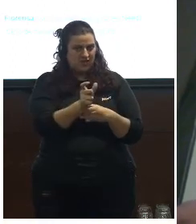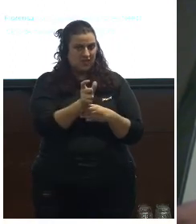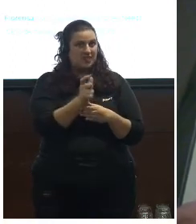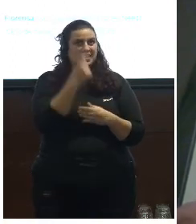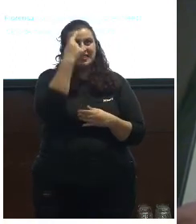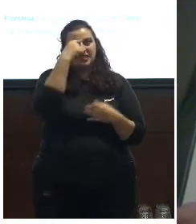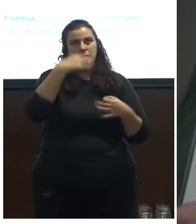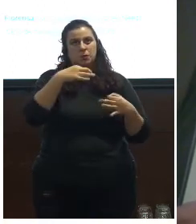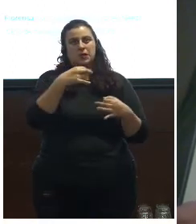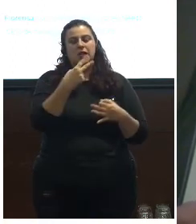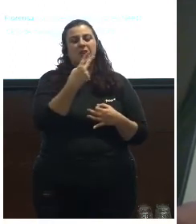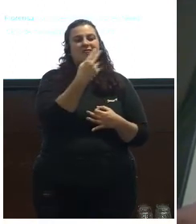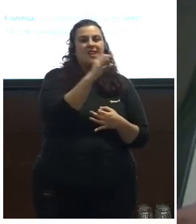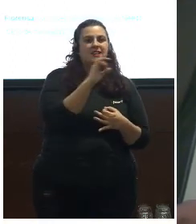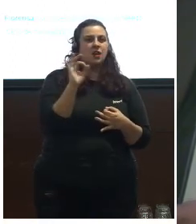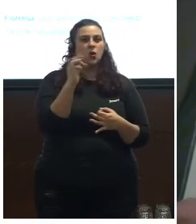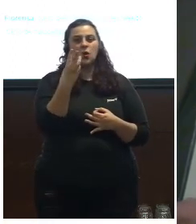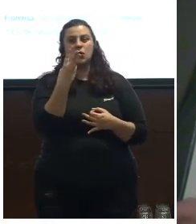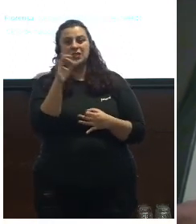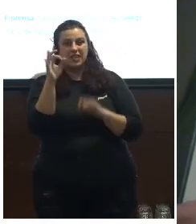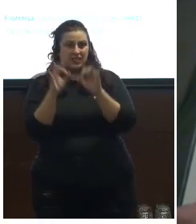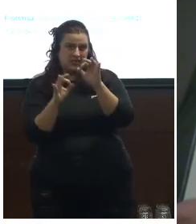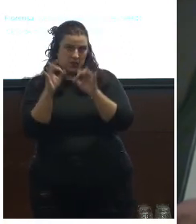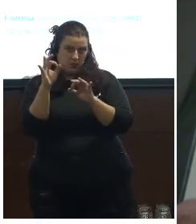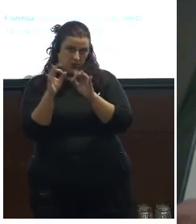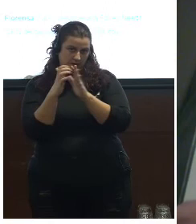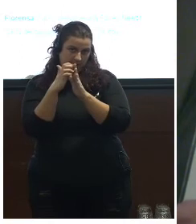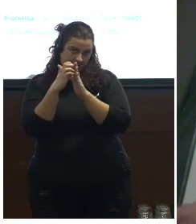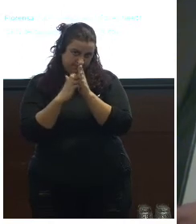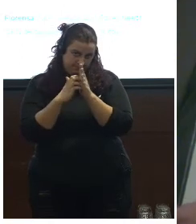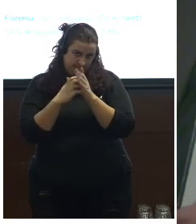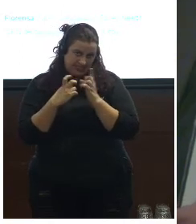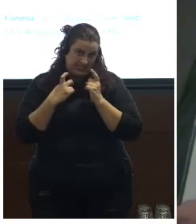At least we try to reduce our margin as much as possible